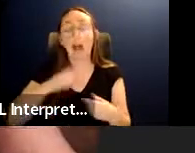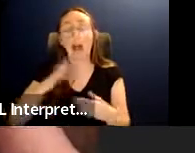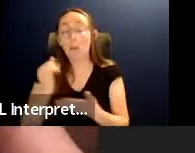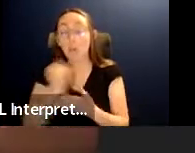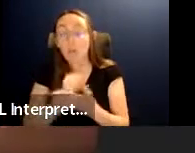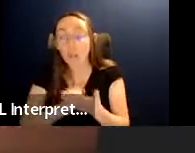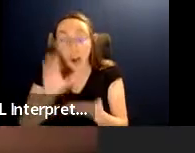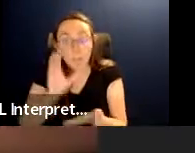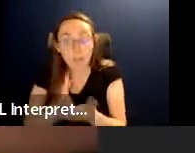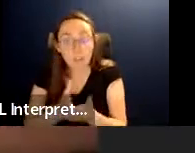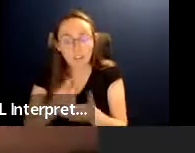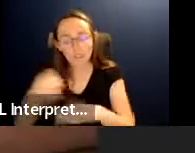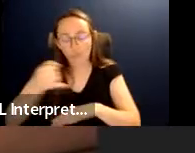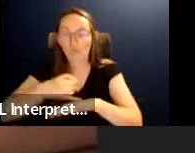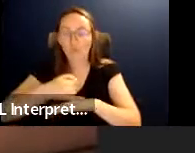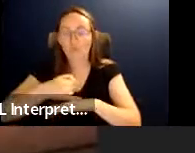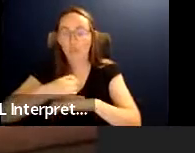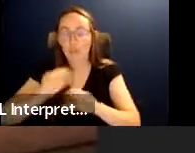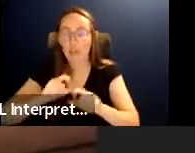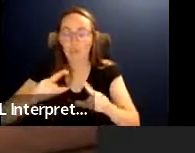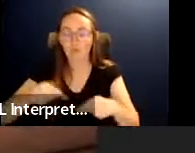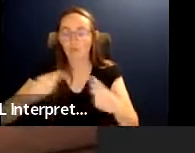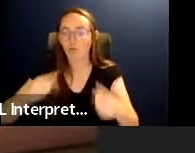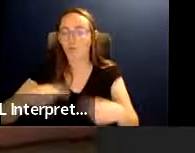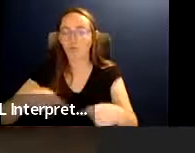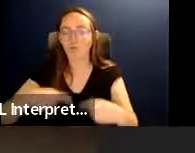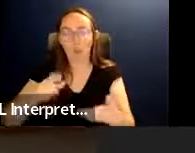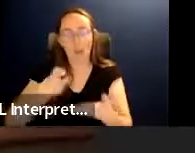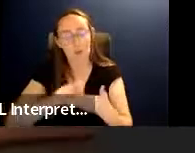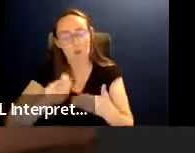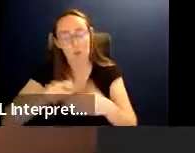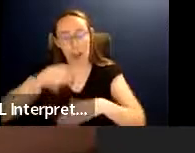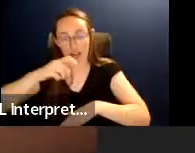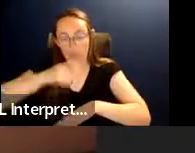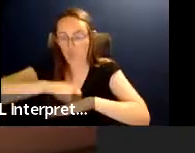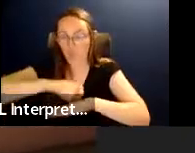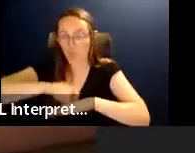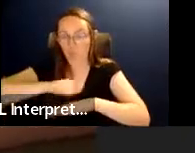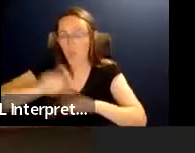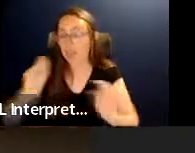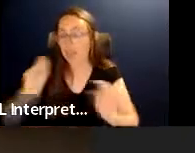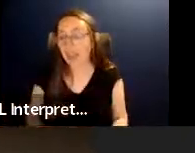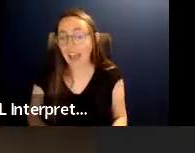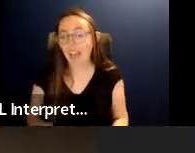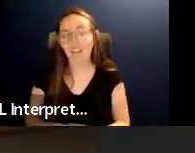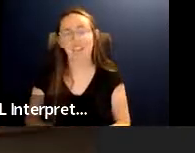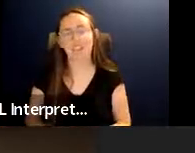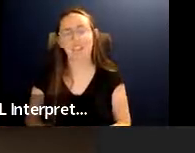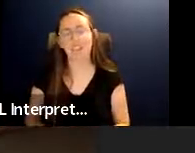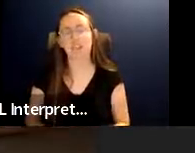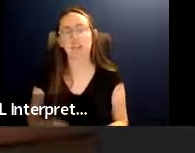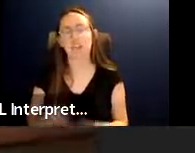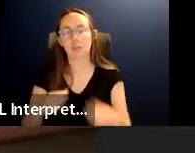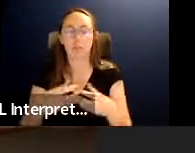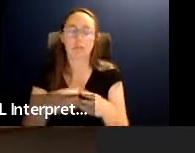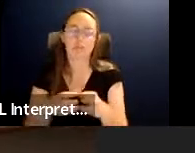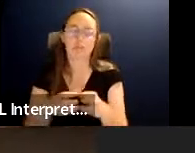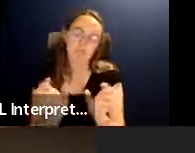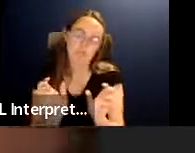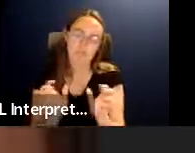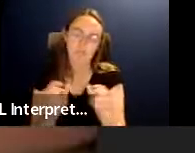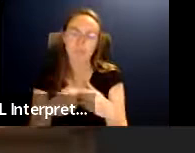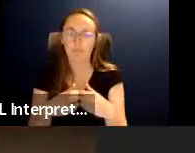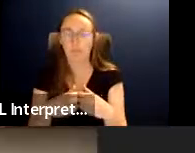they rotate around, so you can write on top of these. You can also pull out one side